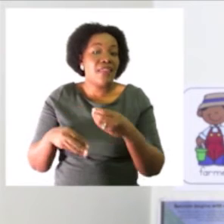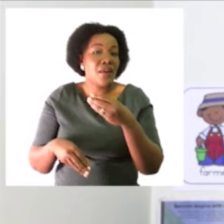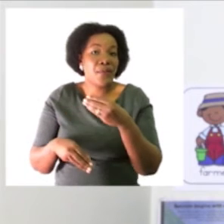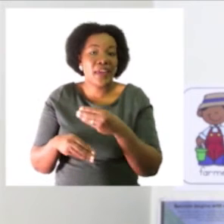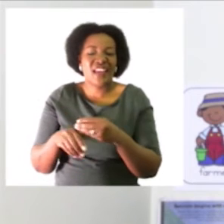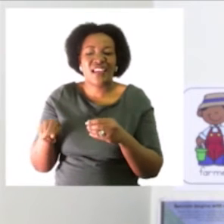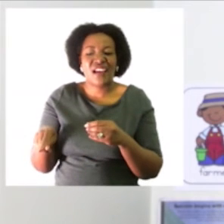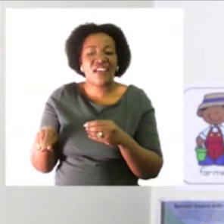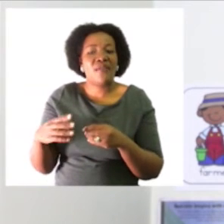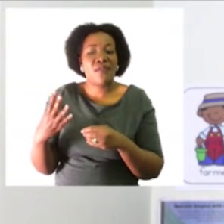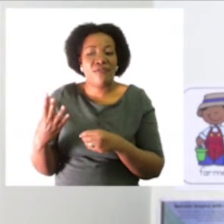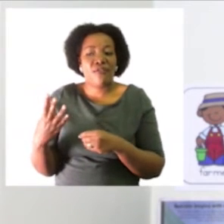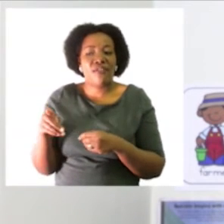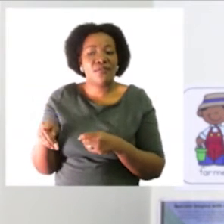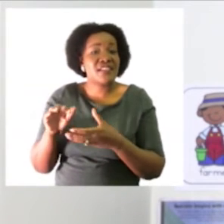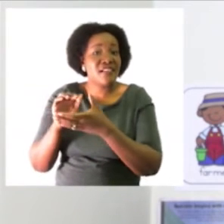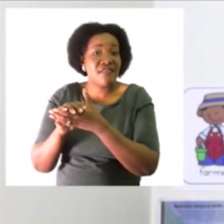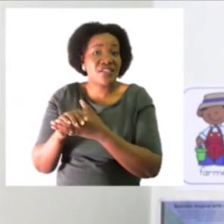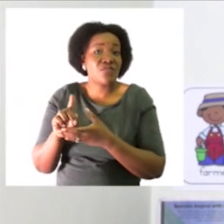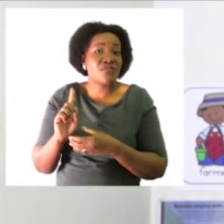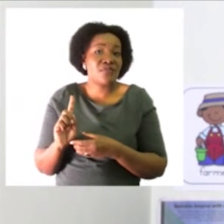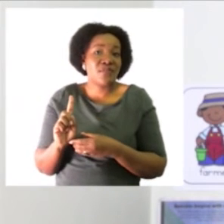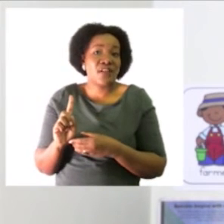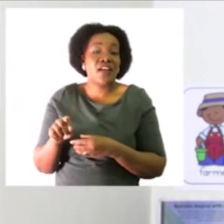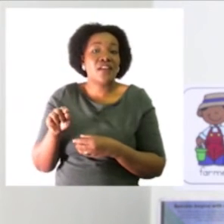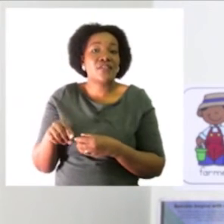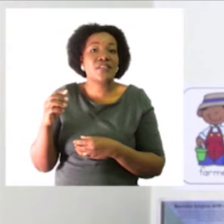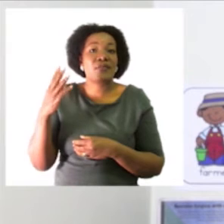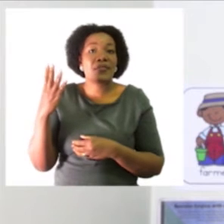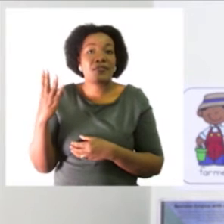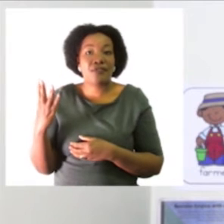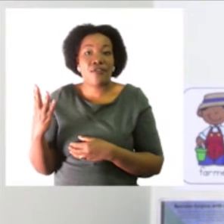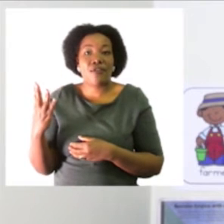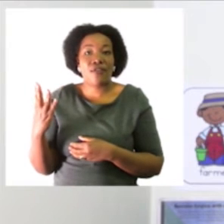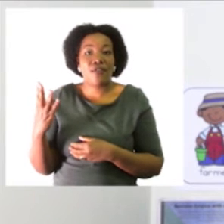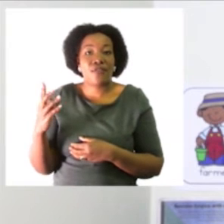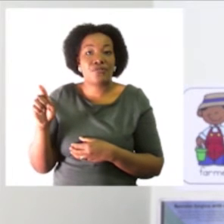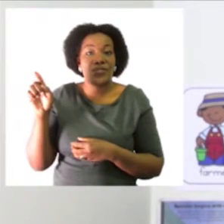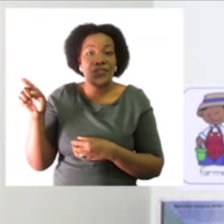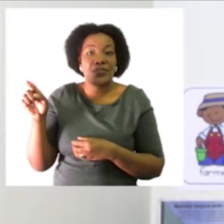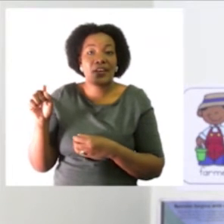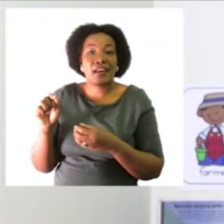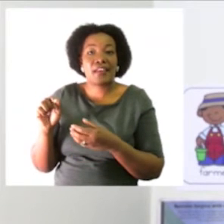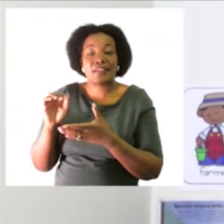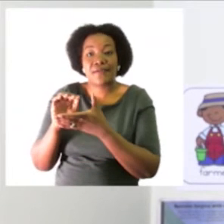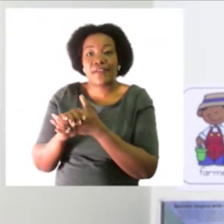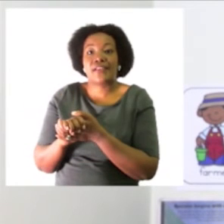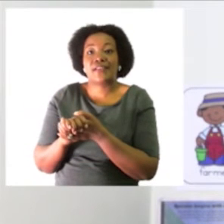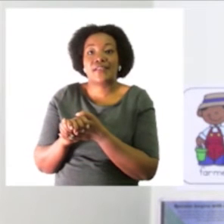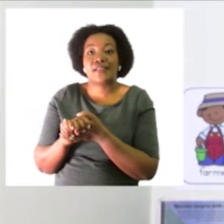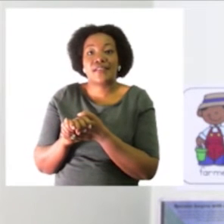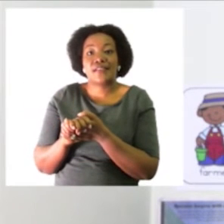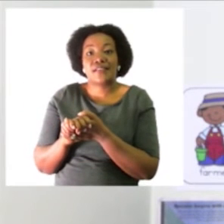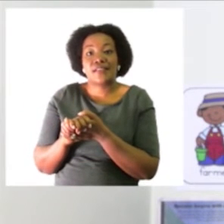will have the friend next door, which is going to be a 4. 4 will be the friend of a